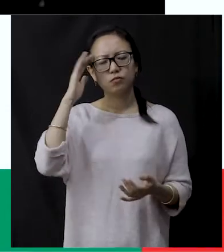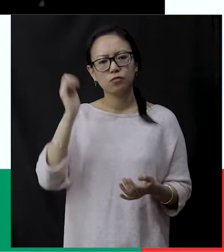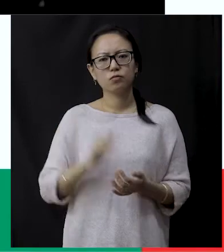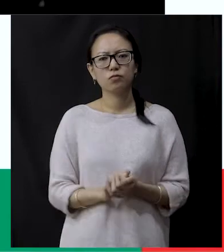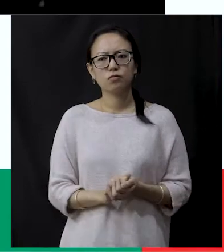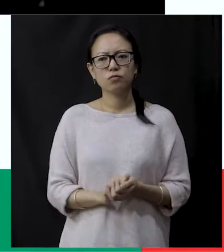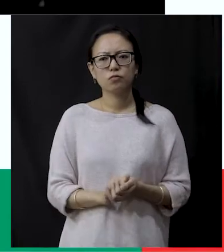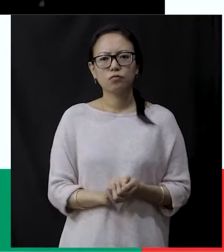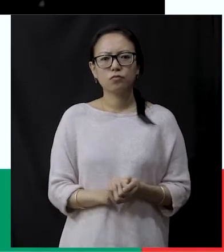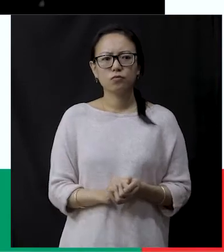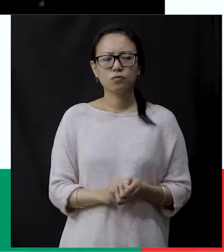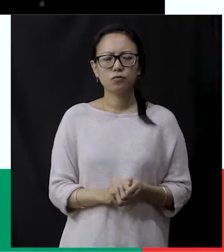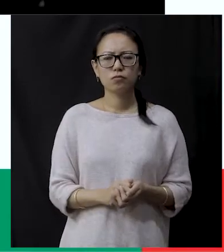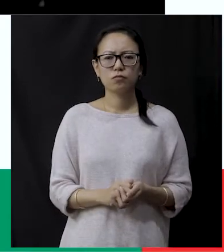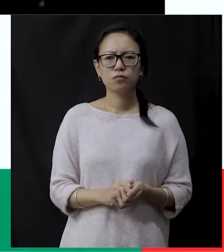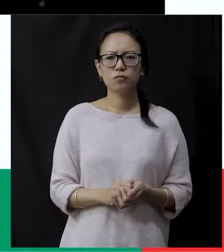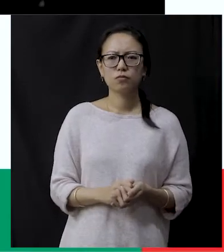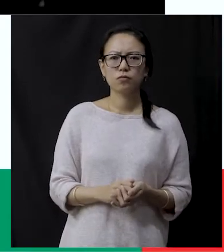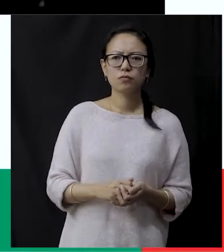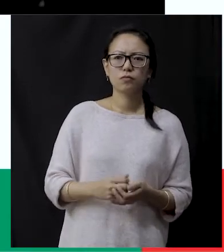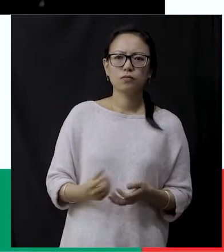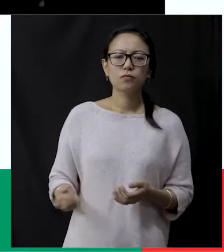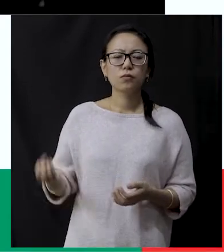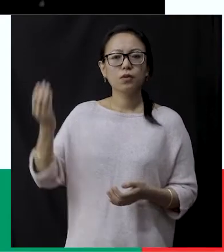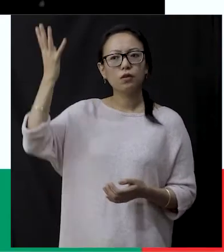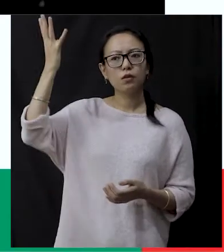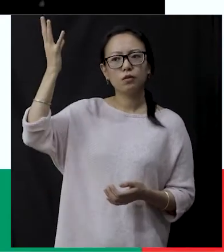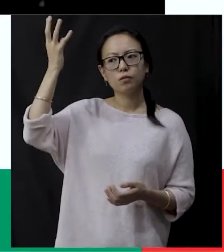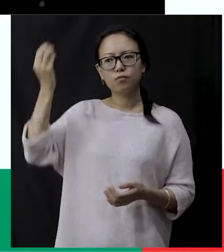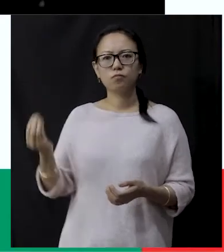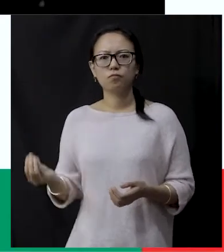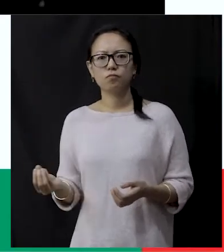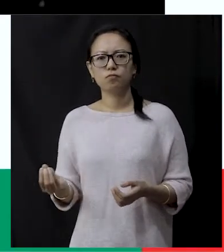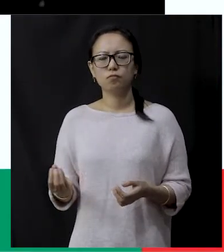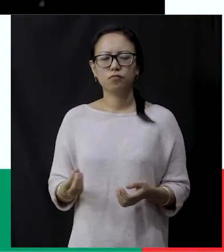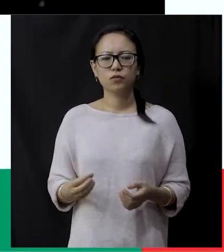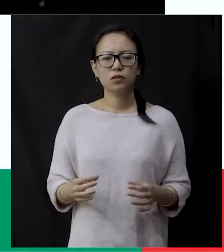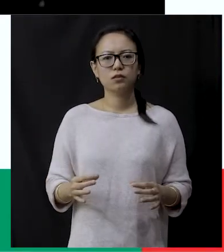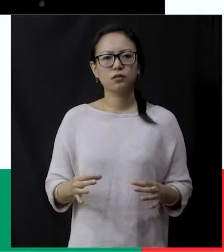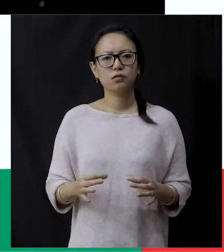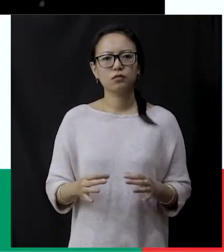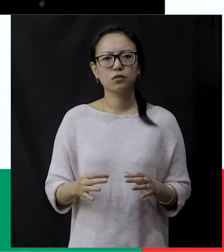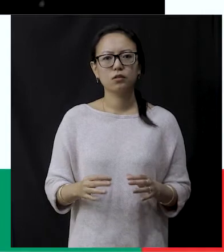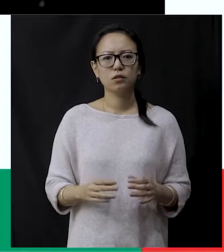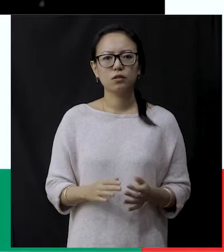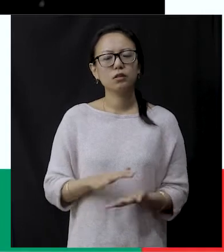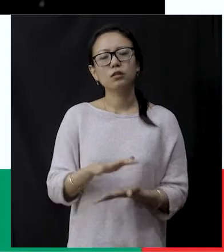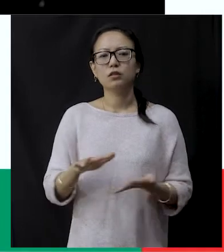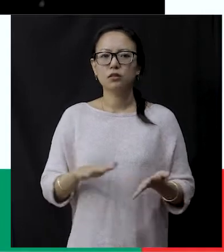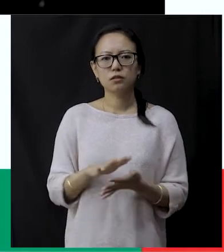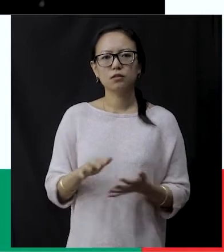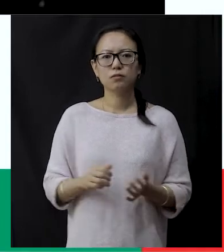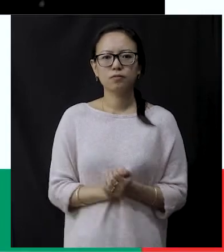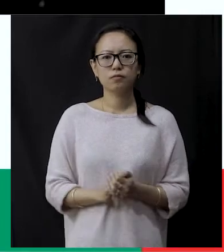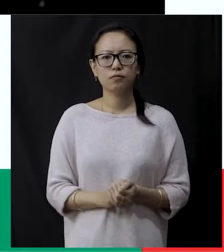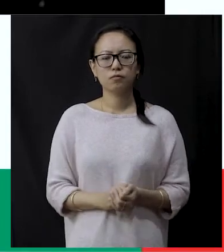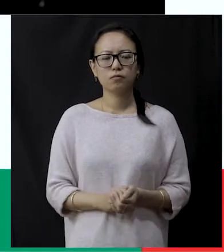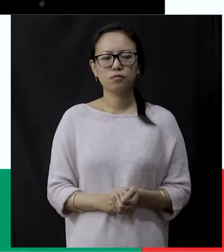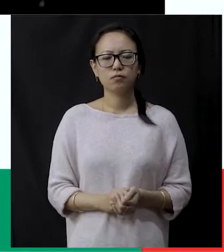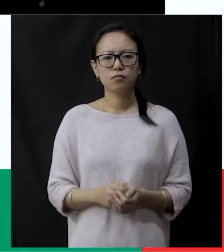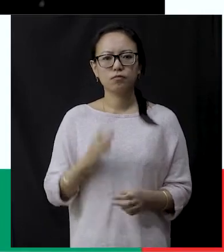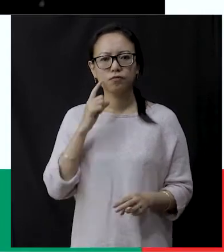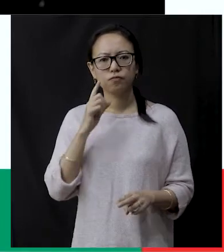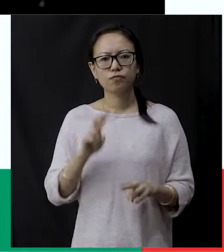the day and the night. Okay, so are you all ready? Let's get started.